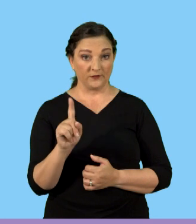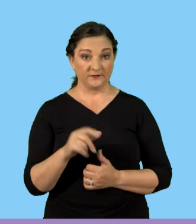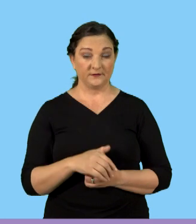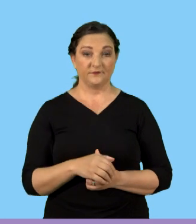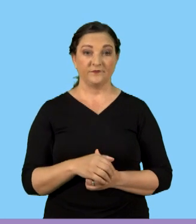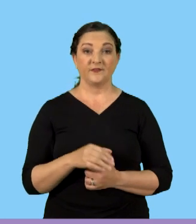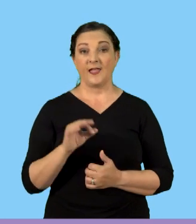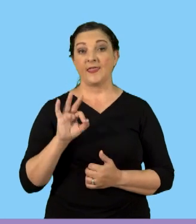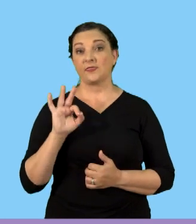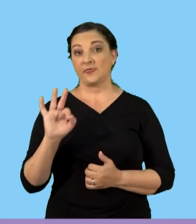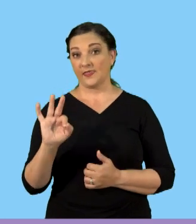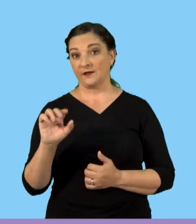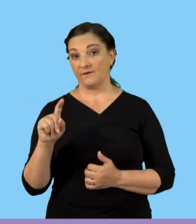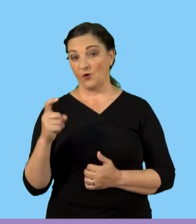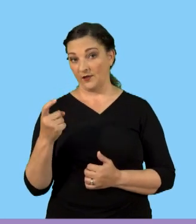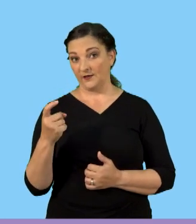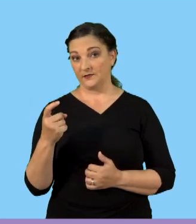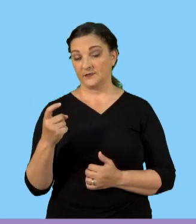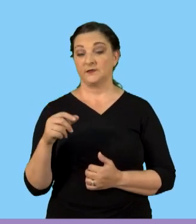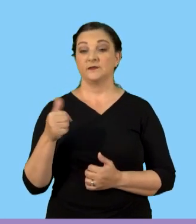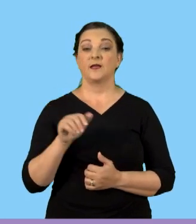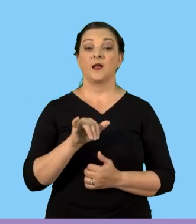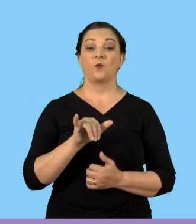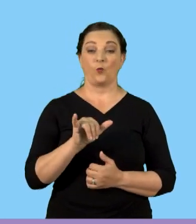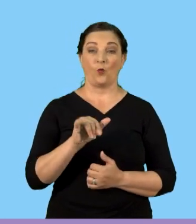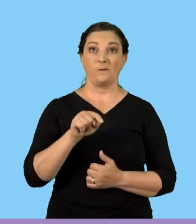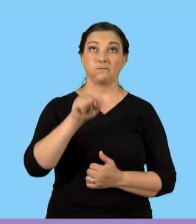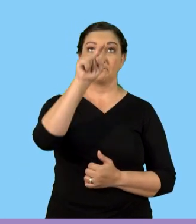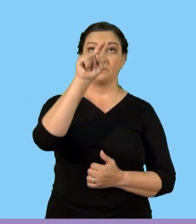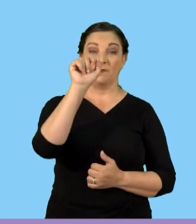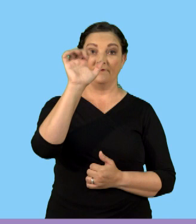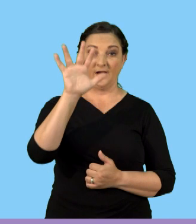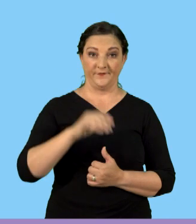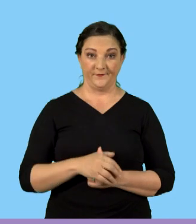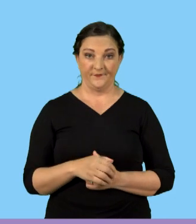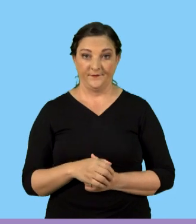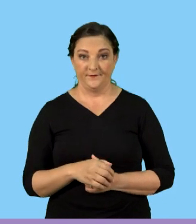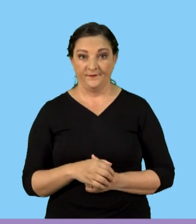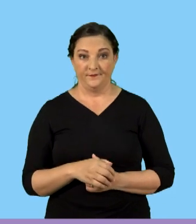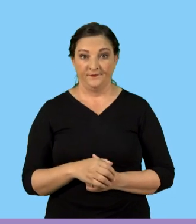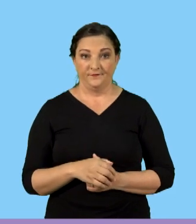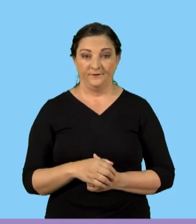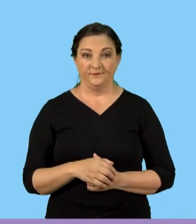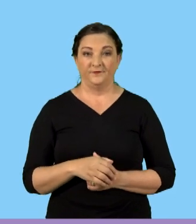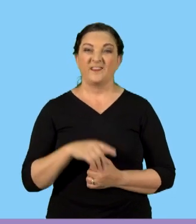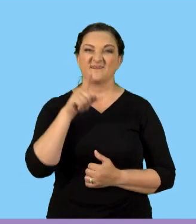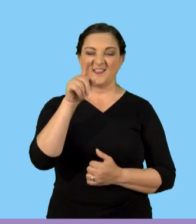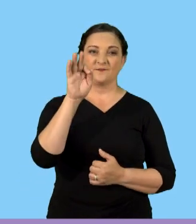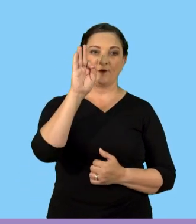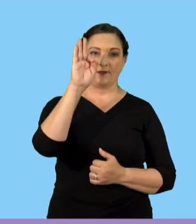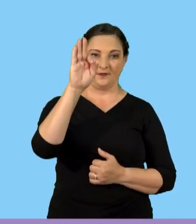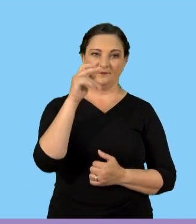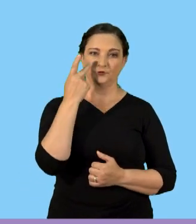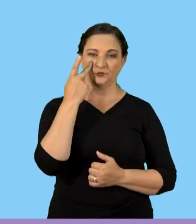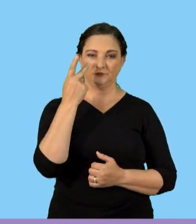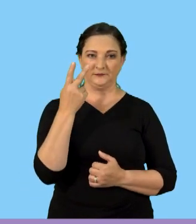is our 3 on the x values, and we are going to move up to 5 on the y values, and we are going to place our point F